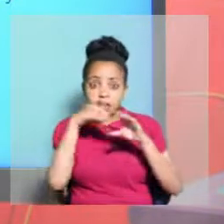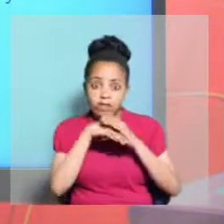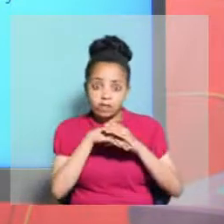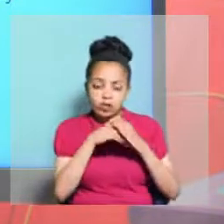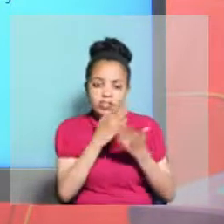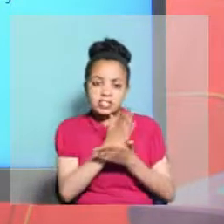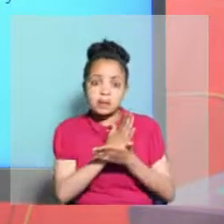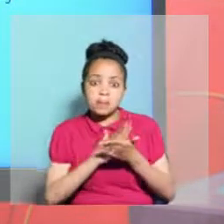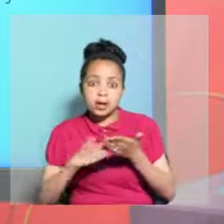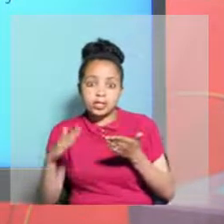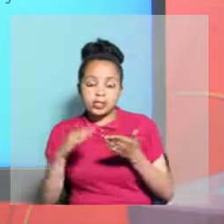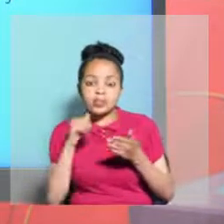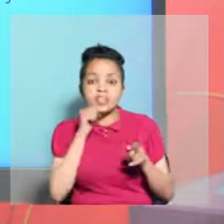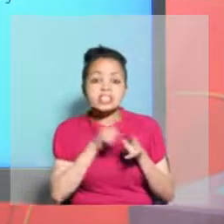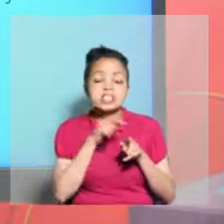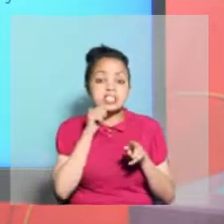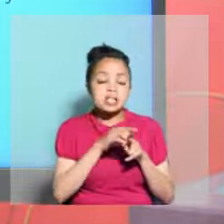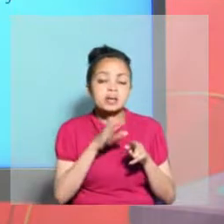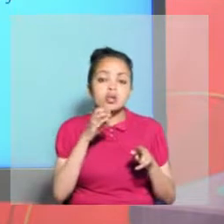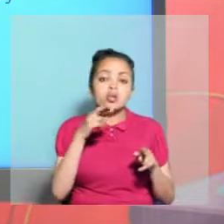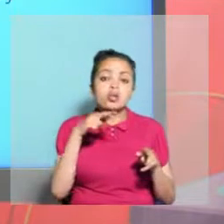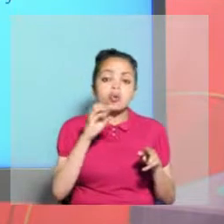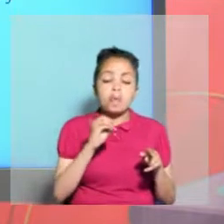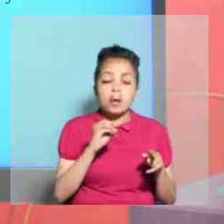in separation of sister chromatid.